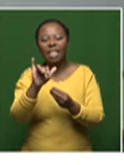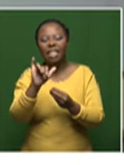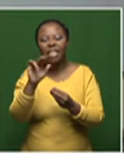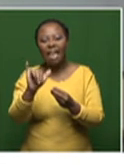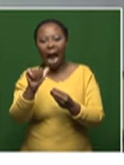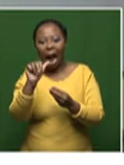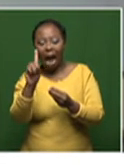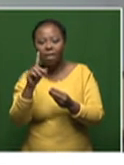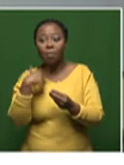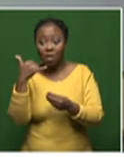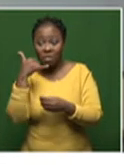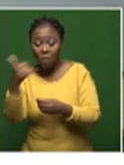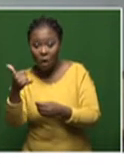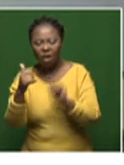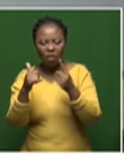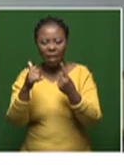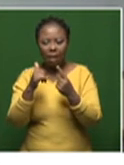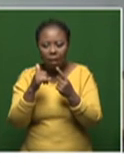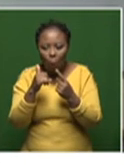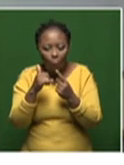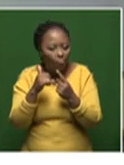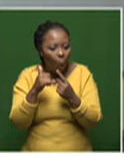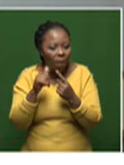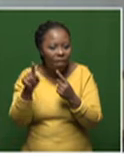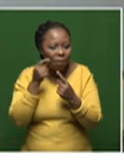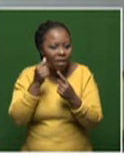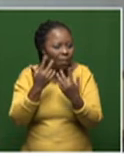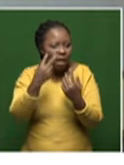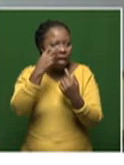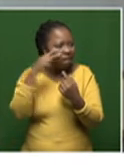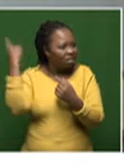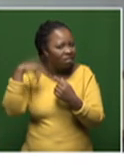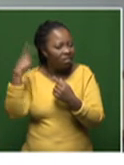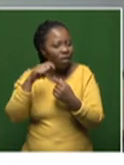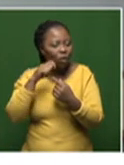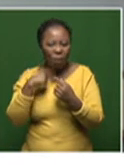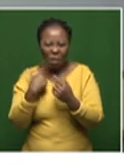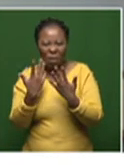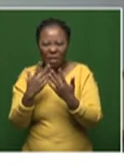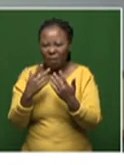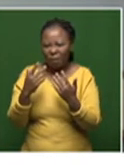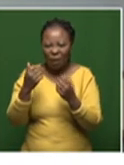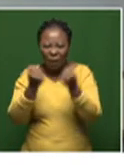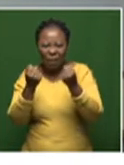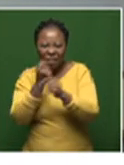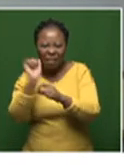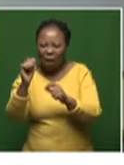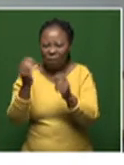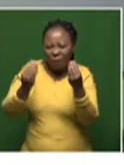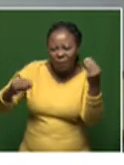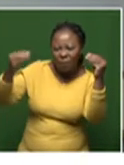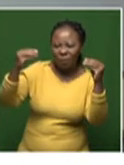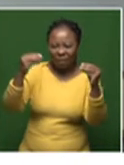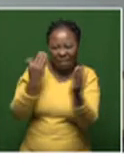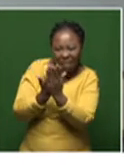when I phoned him, at first I thought, oh God, this man is going to think I'm mad because I'm saying, oh, can I decorate your taxi and do this and do